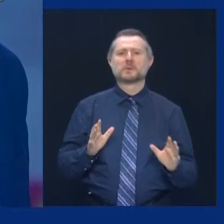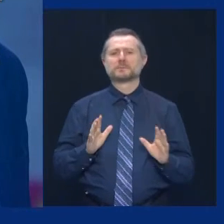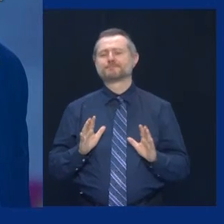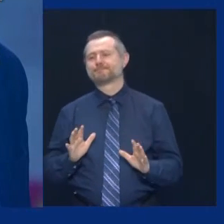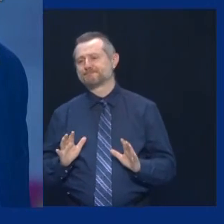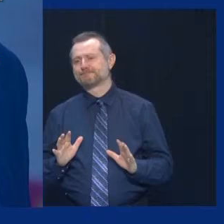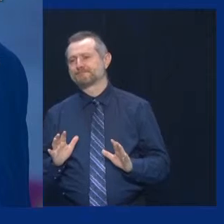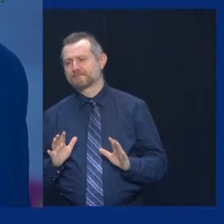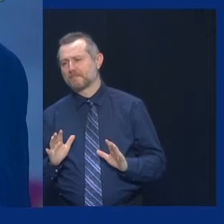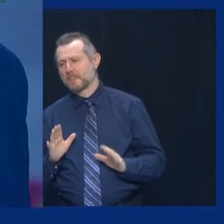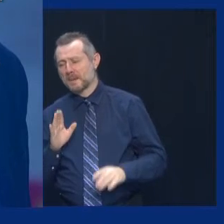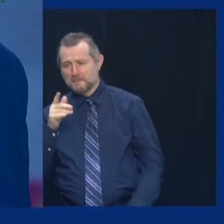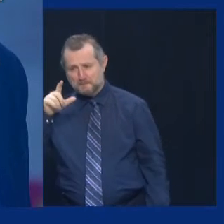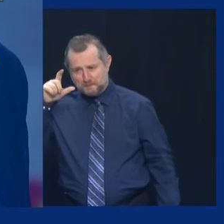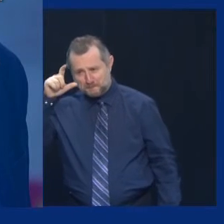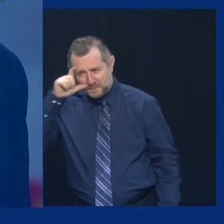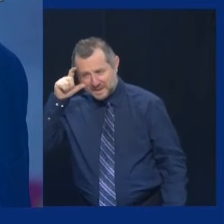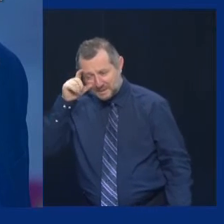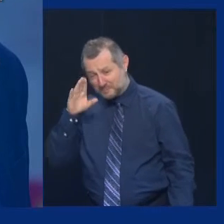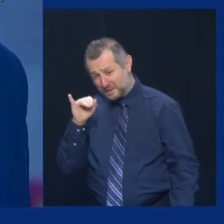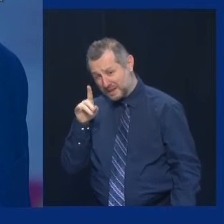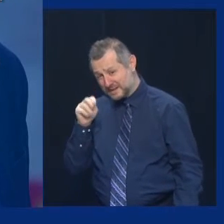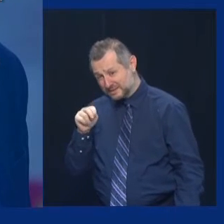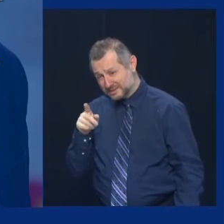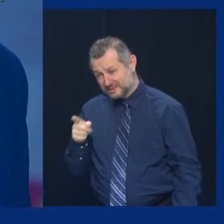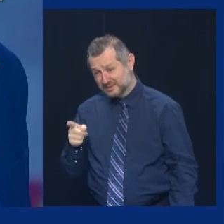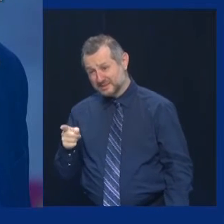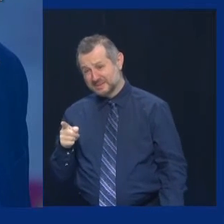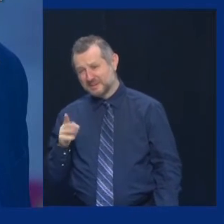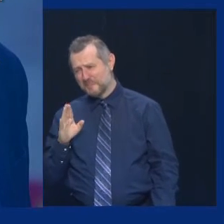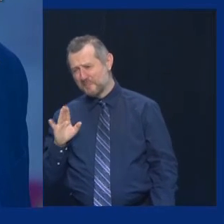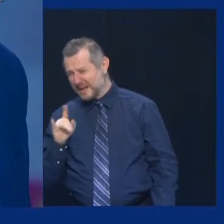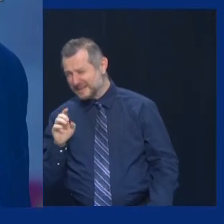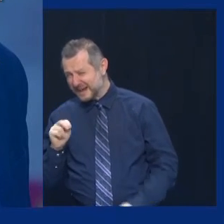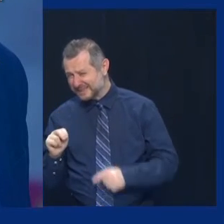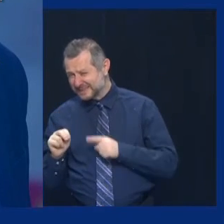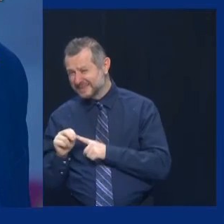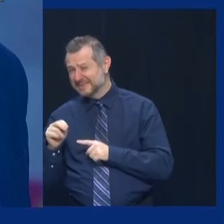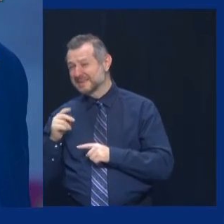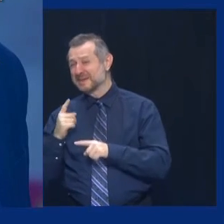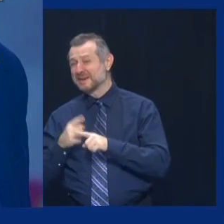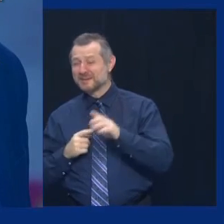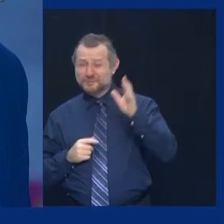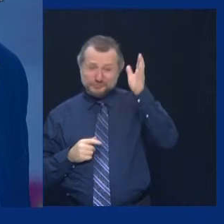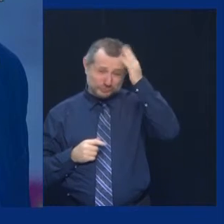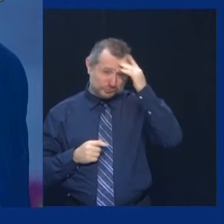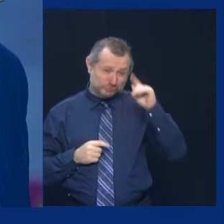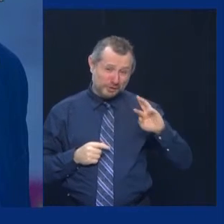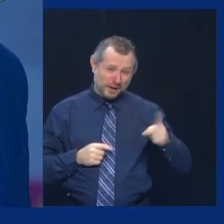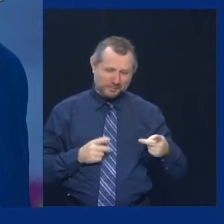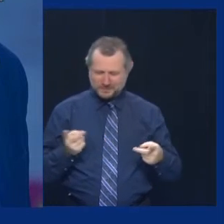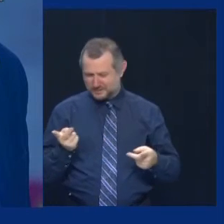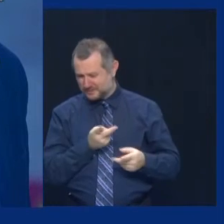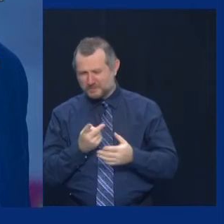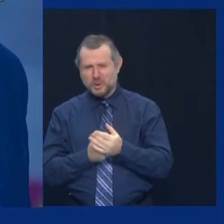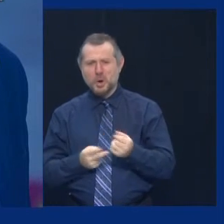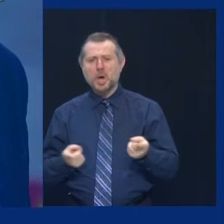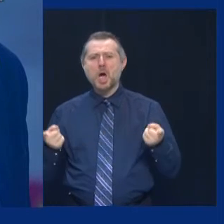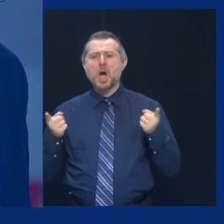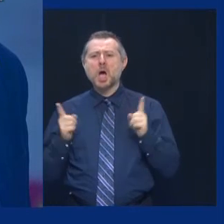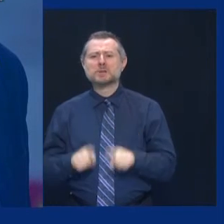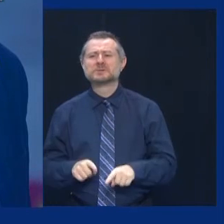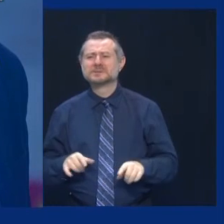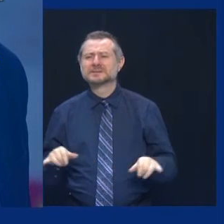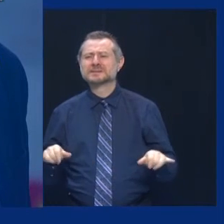Biden and Trump agree. They agree. How are you playing politics